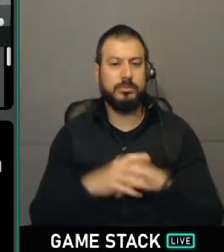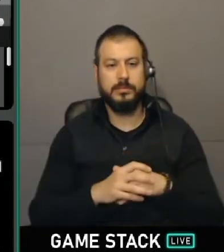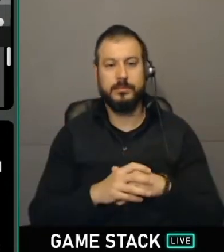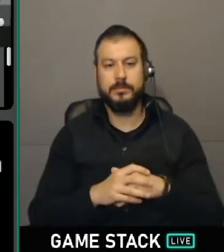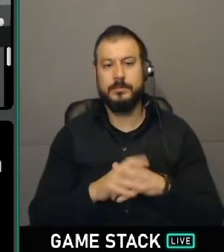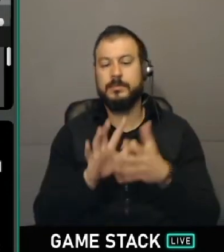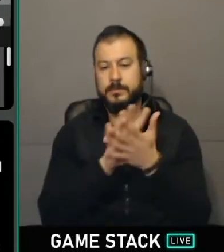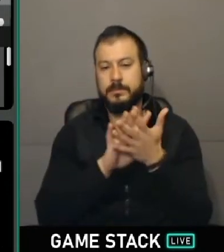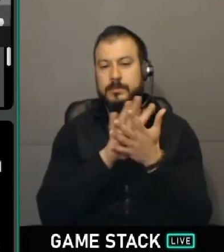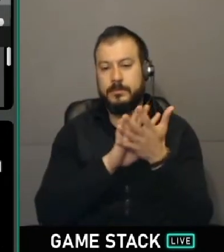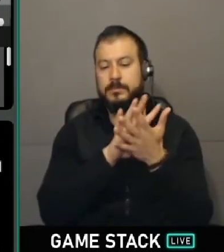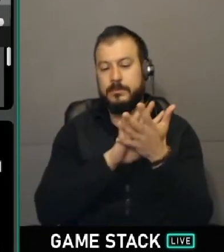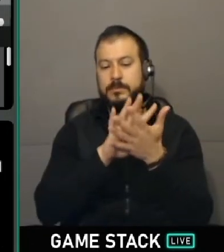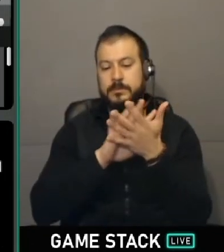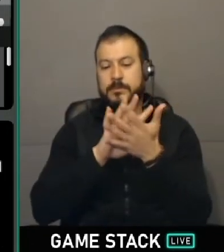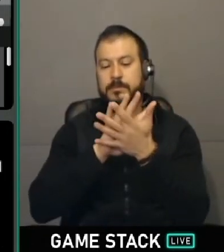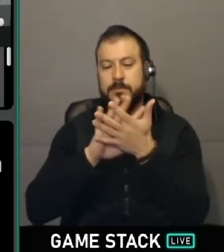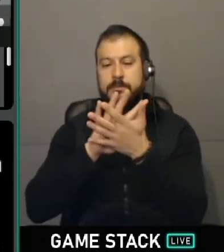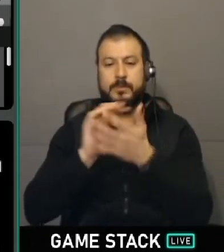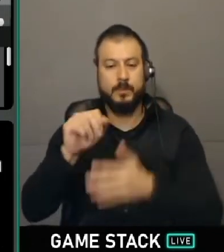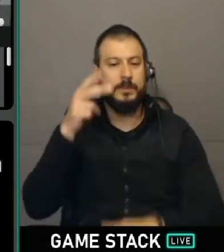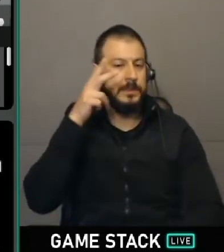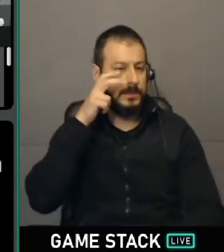So you can hear it.